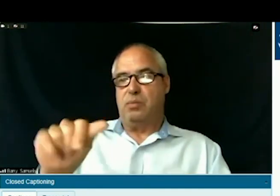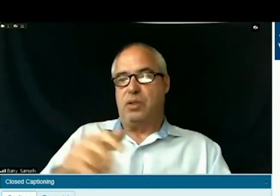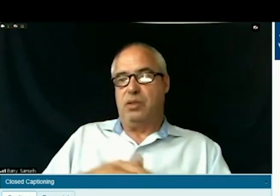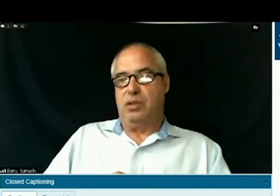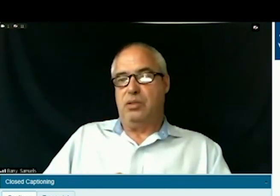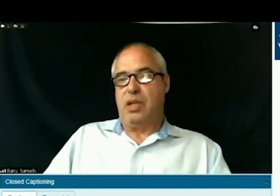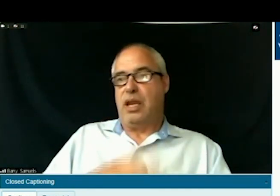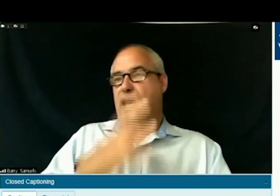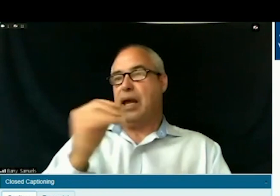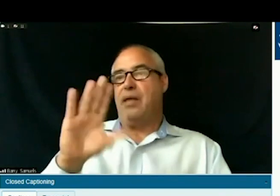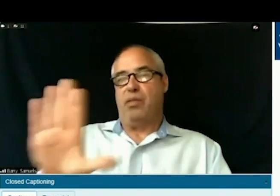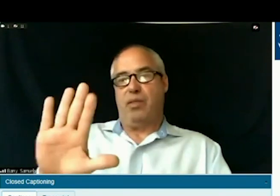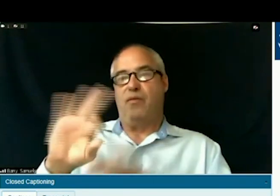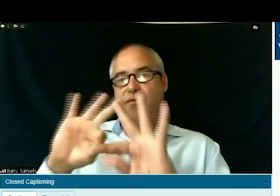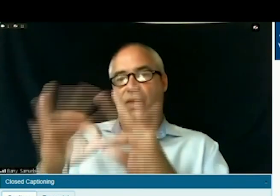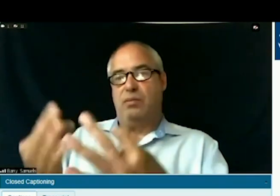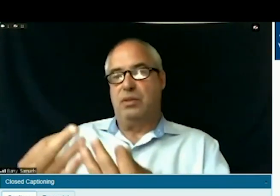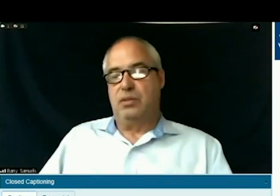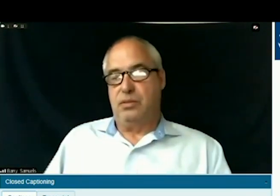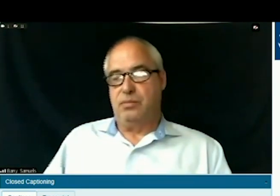their families.